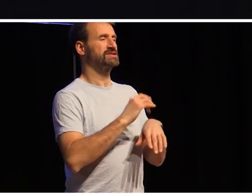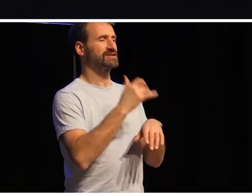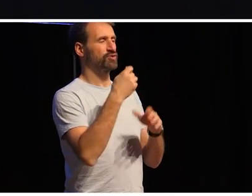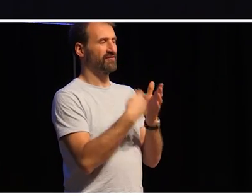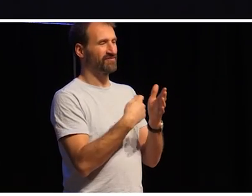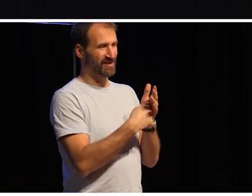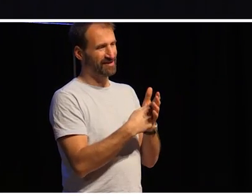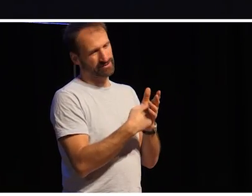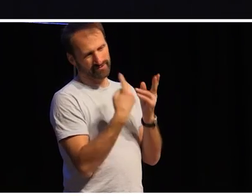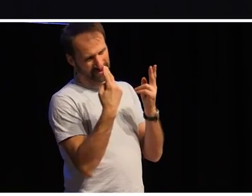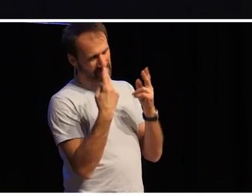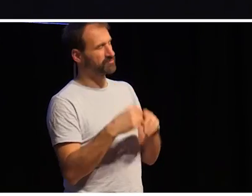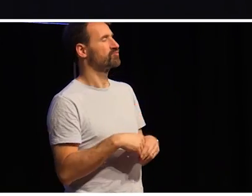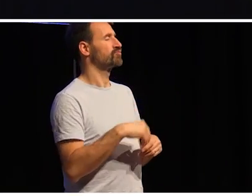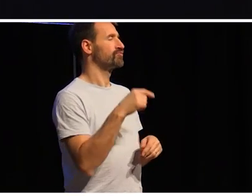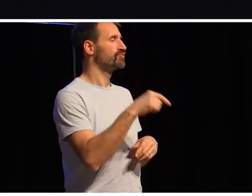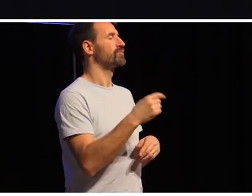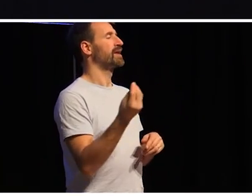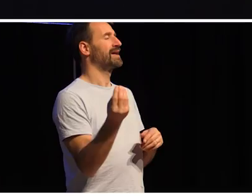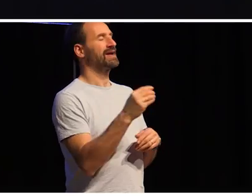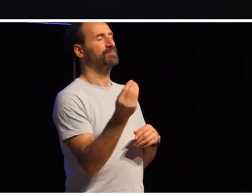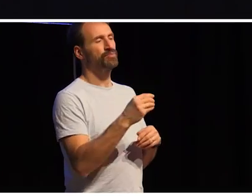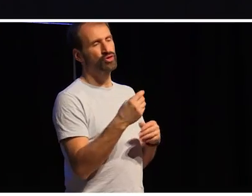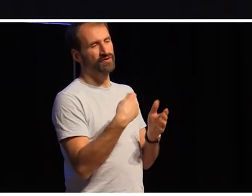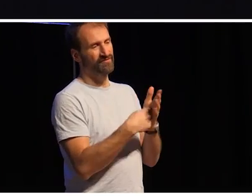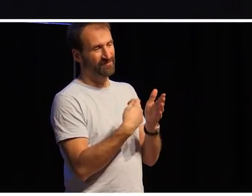checking of input values to make sure there is no